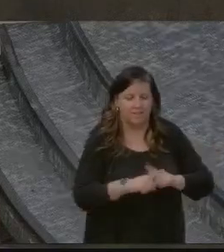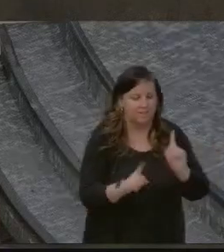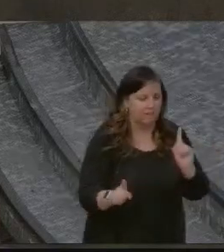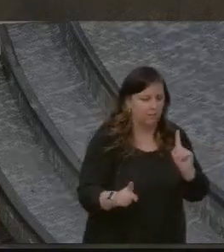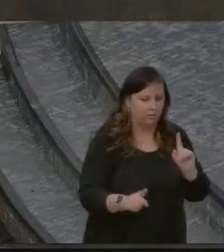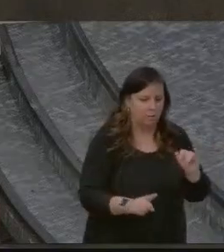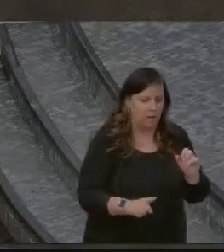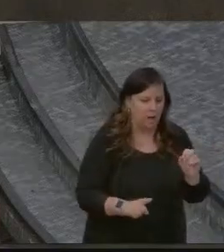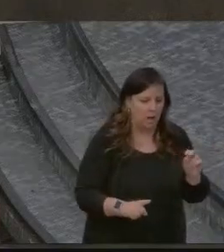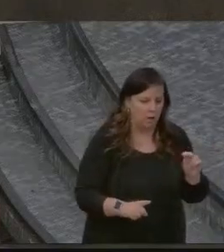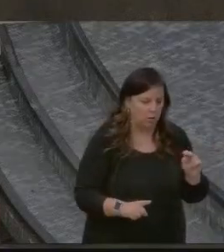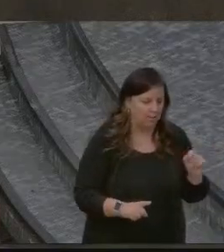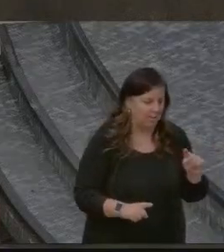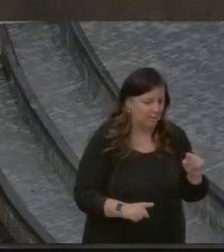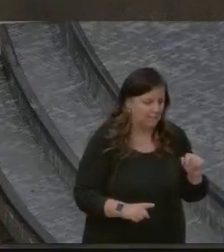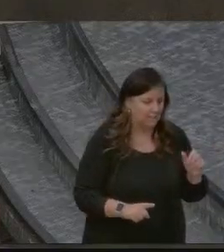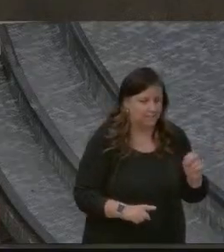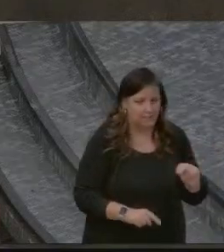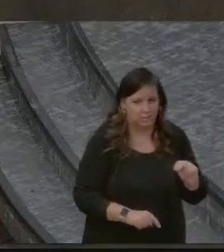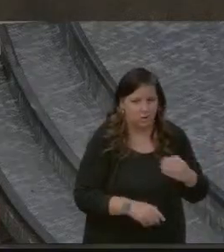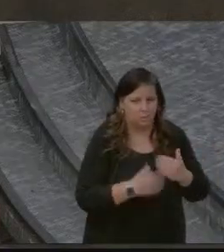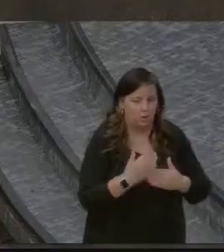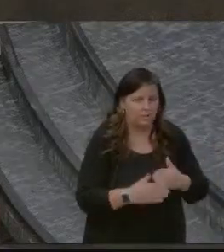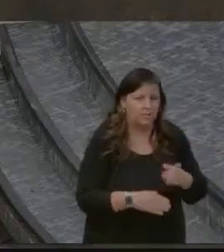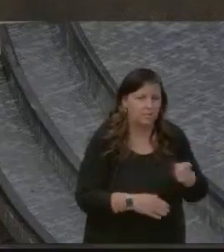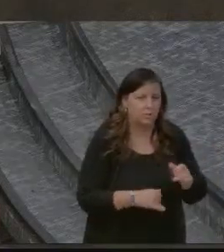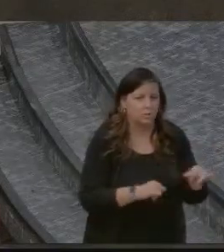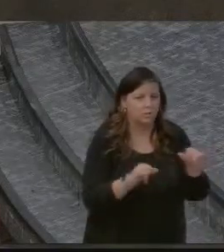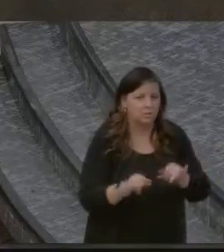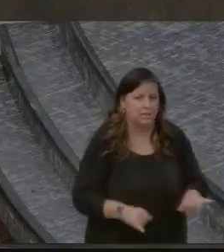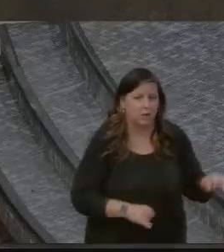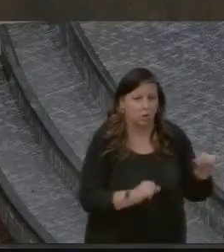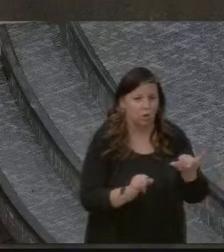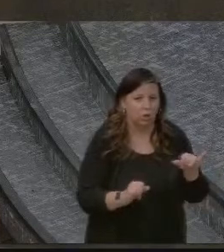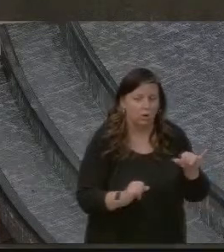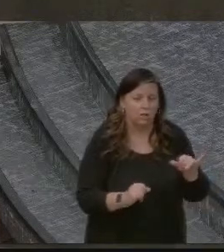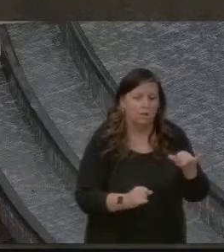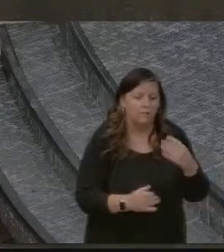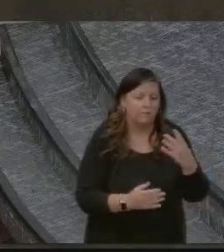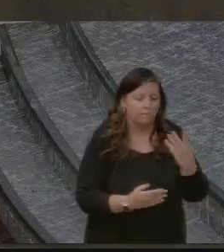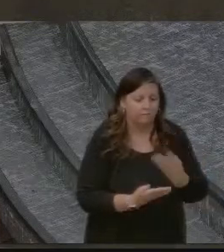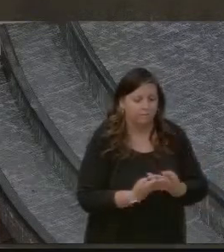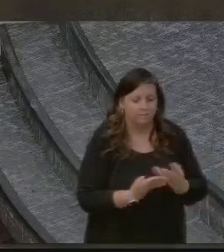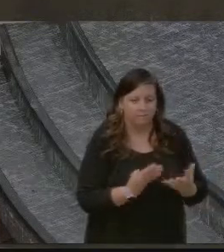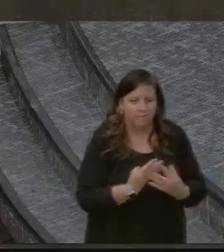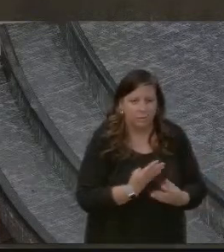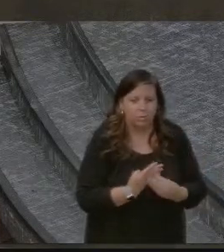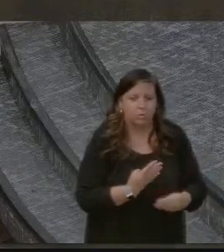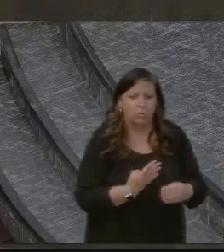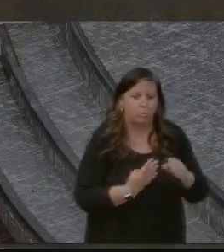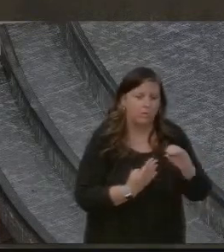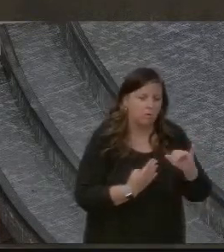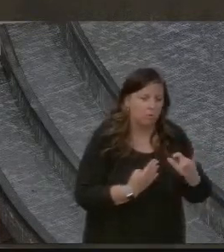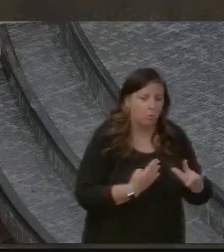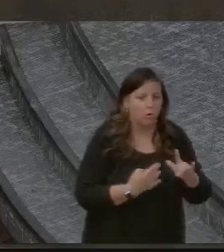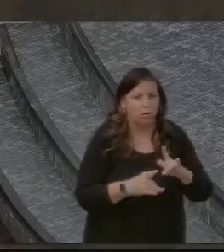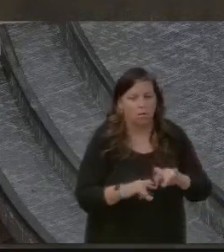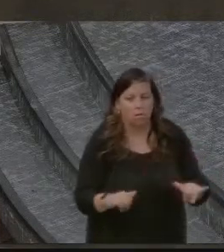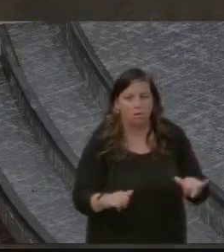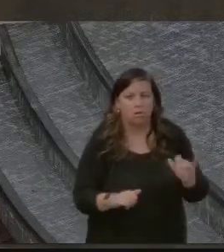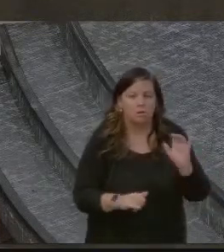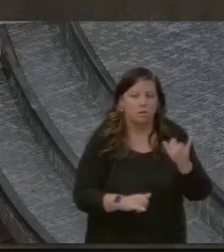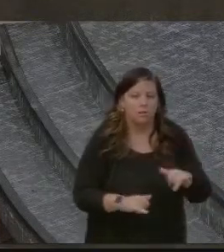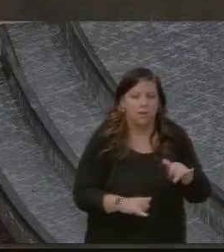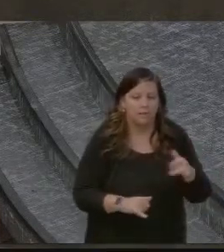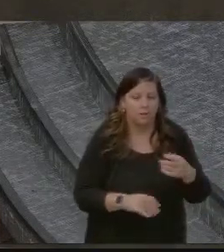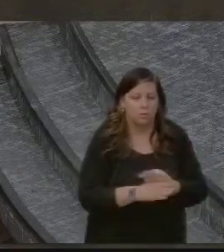This is just your standard filters, and coils and that type of thing that go into maintaining